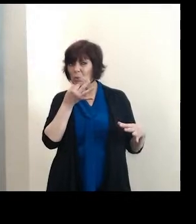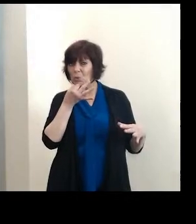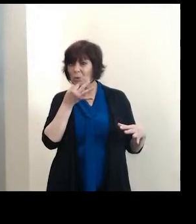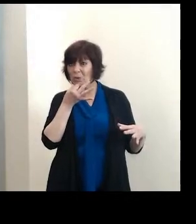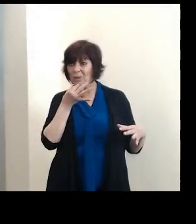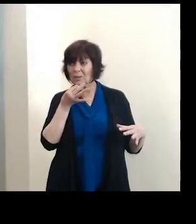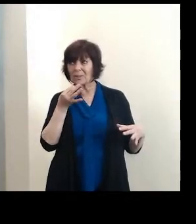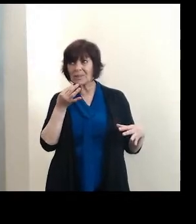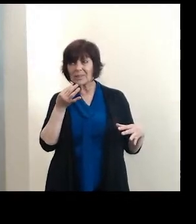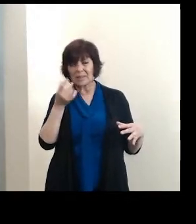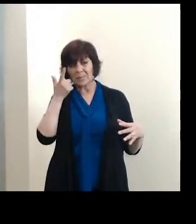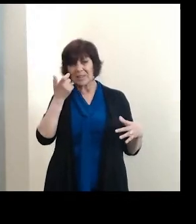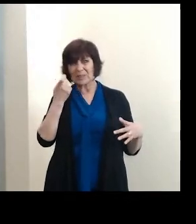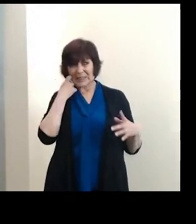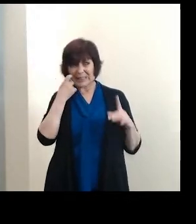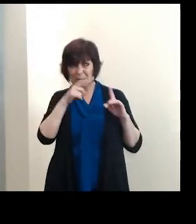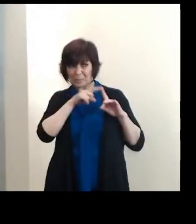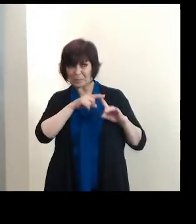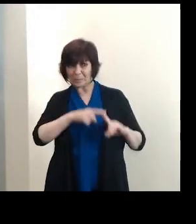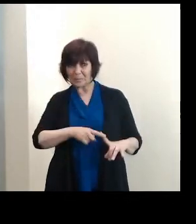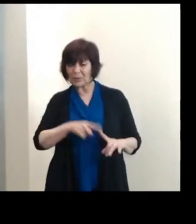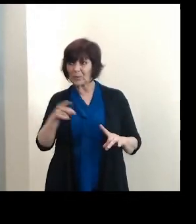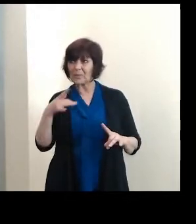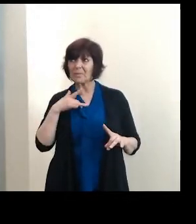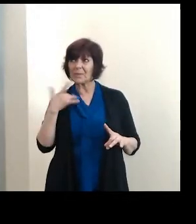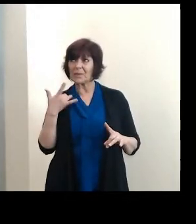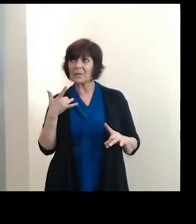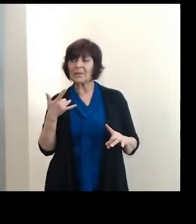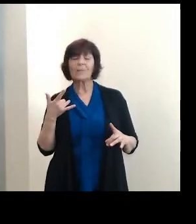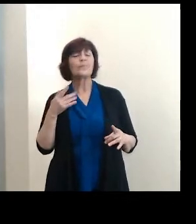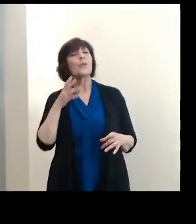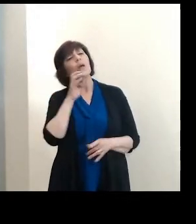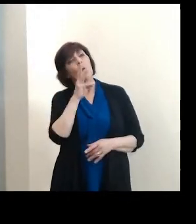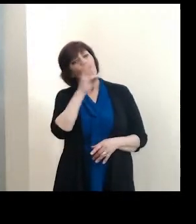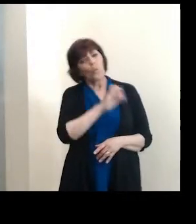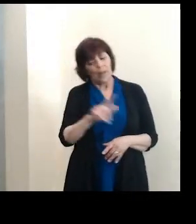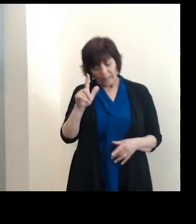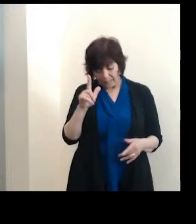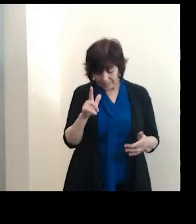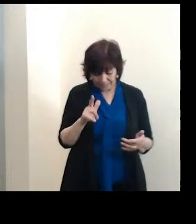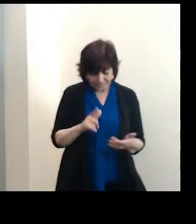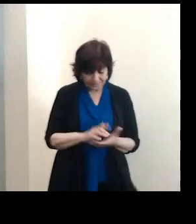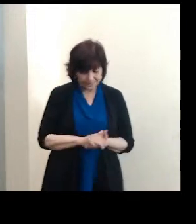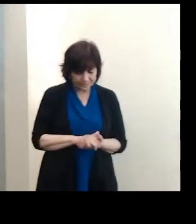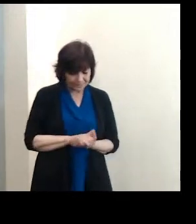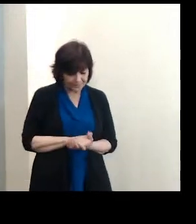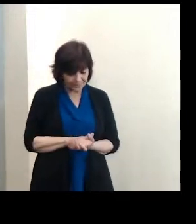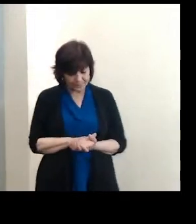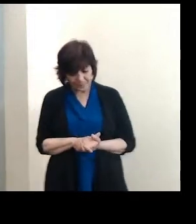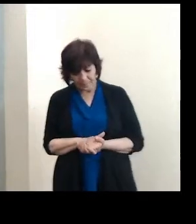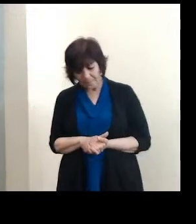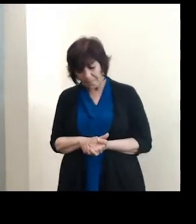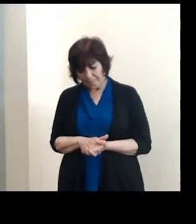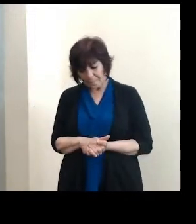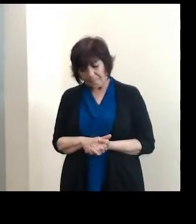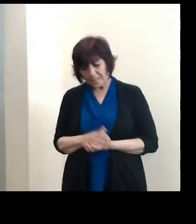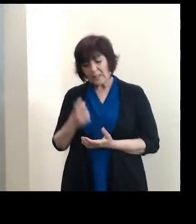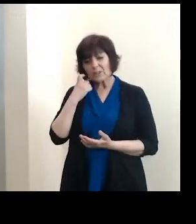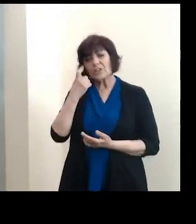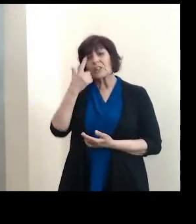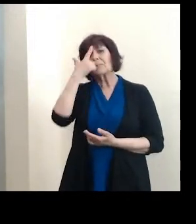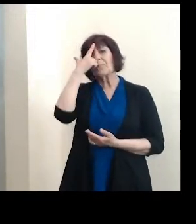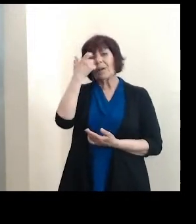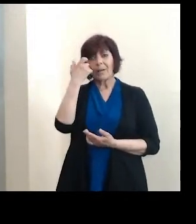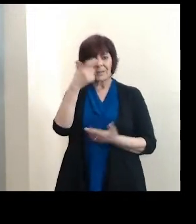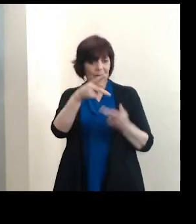given the recent uptick in cases, hospitalizations, et cetera? Well, Chris, just because a facility